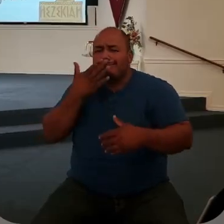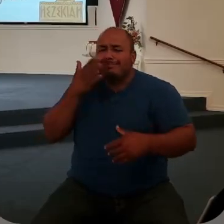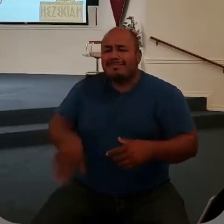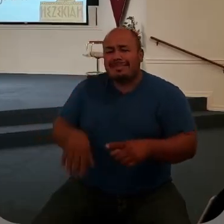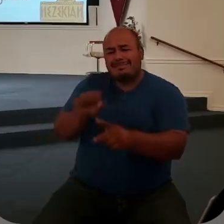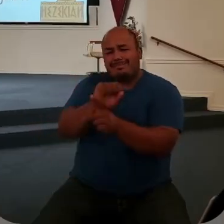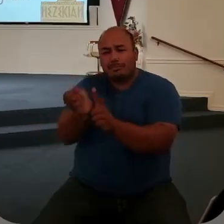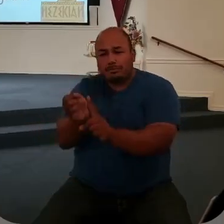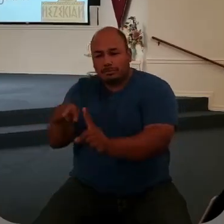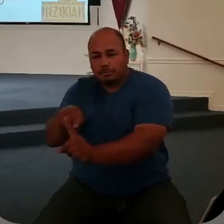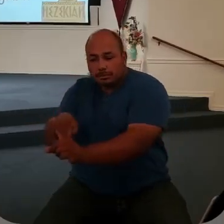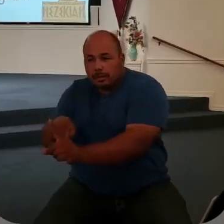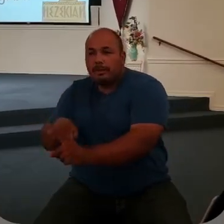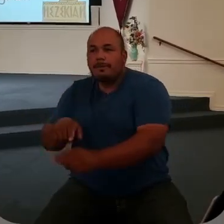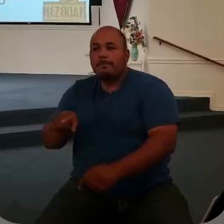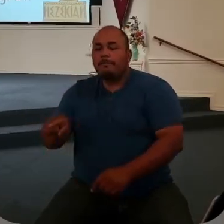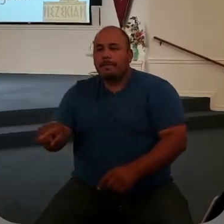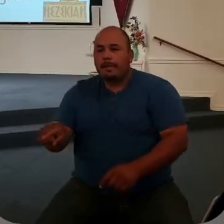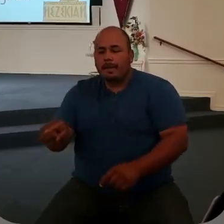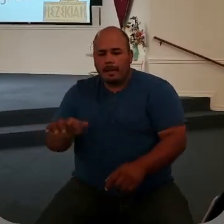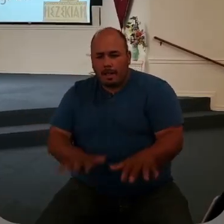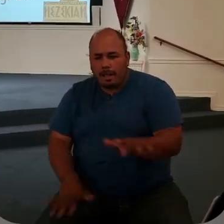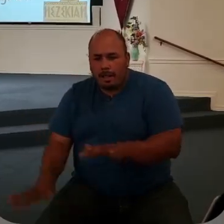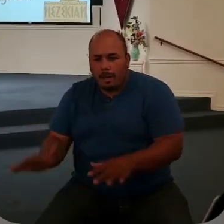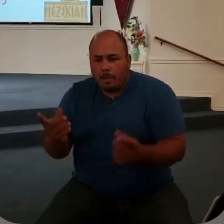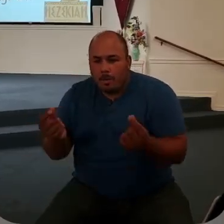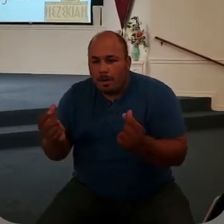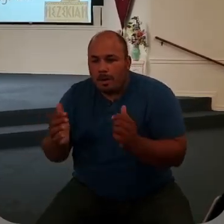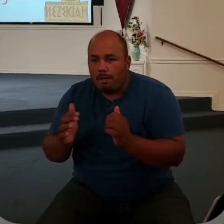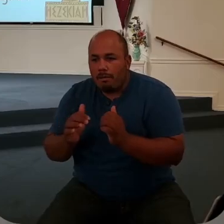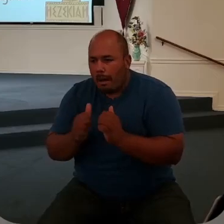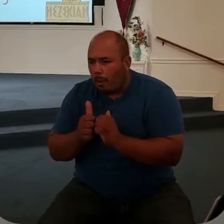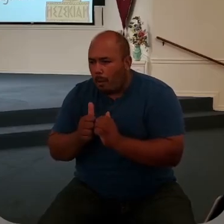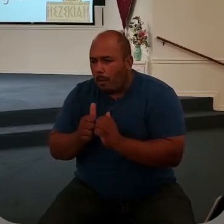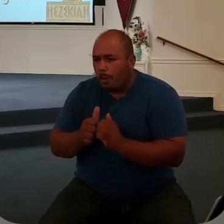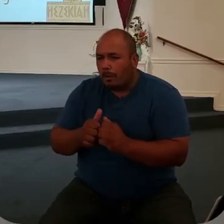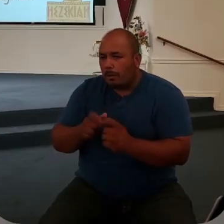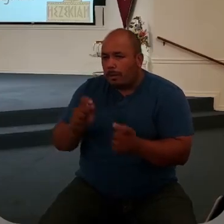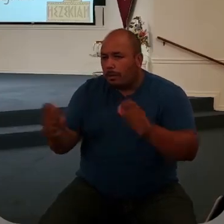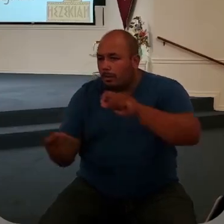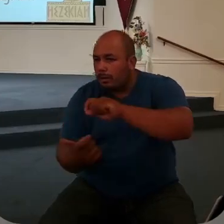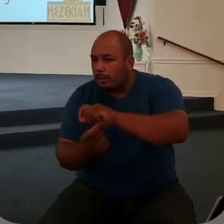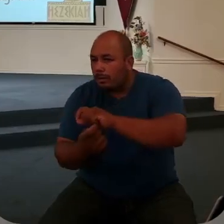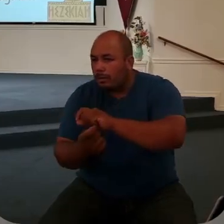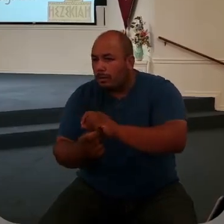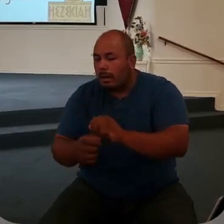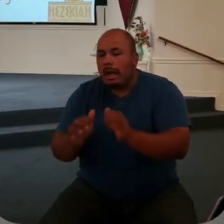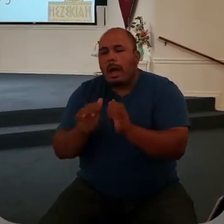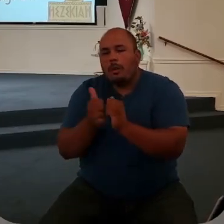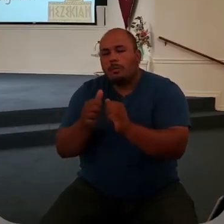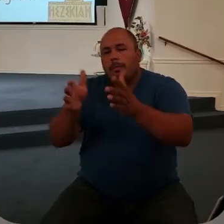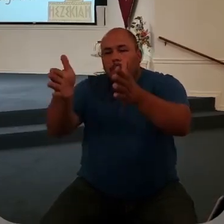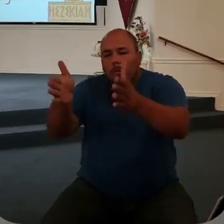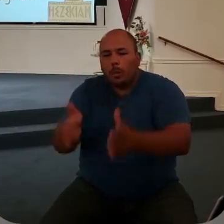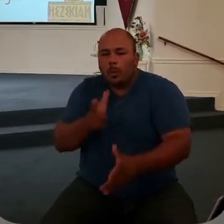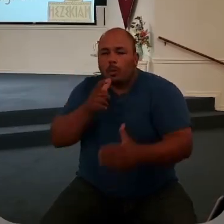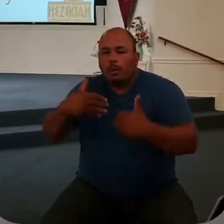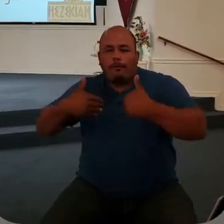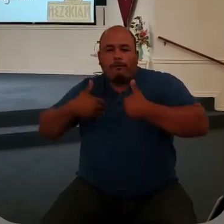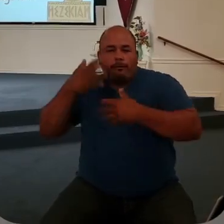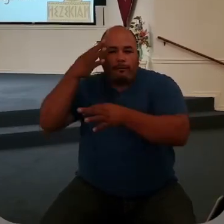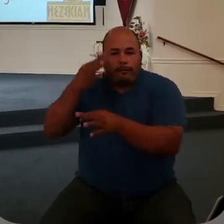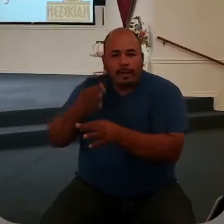being Hezekiah, what do you do? How does a person of faith respond in the face